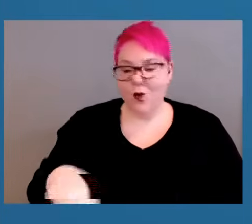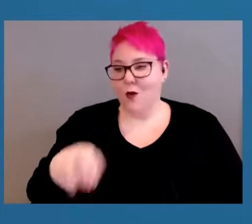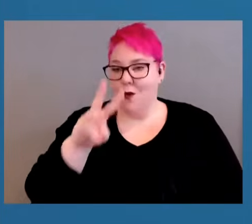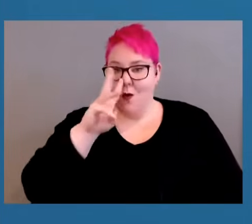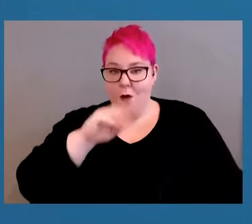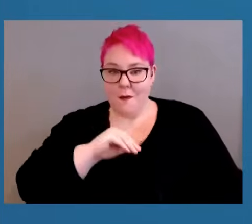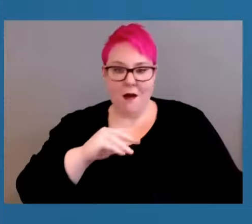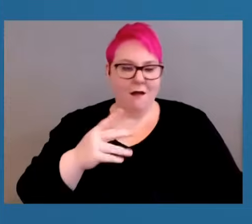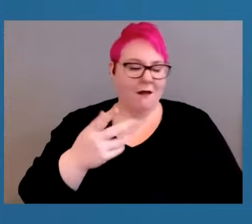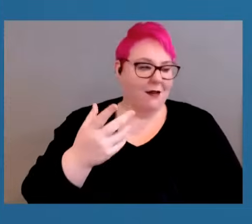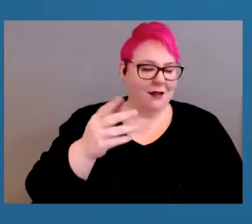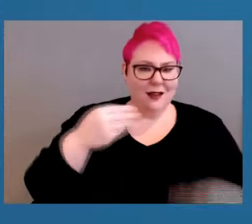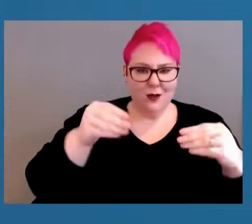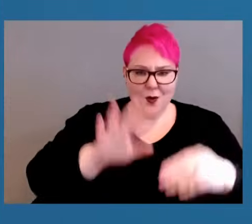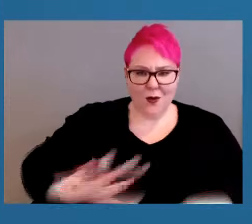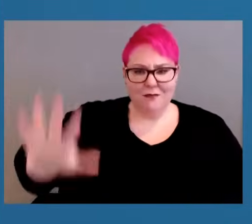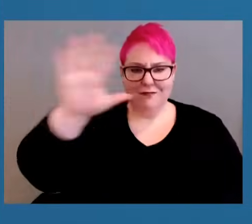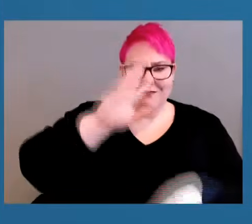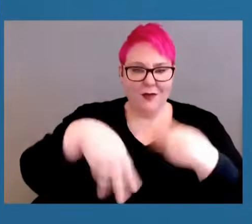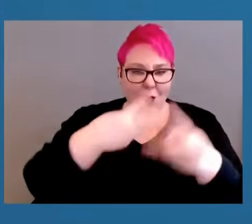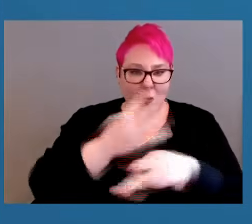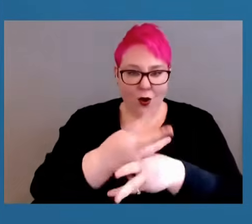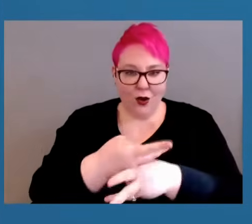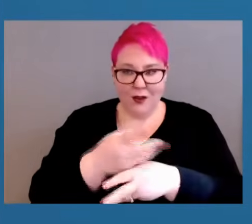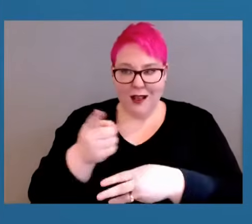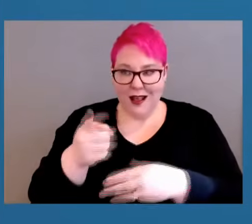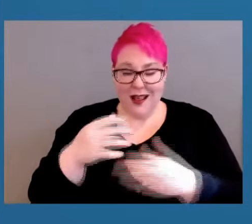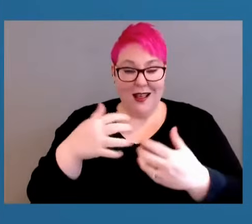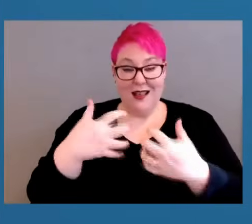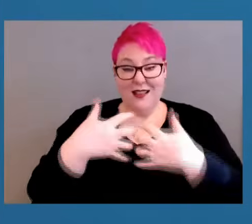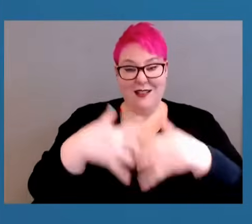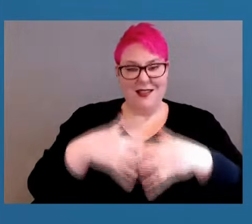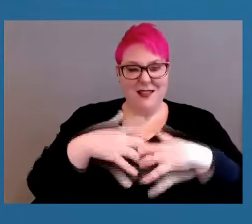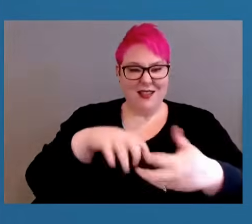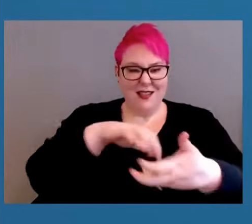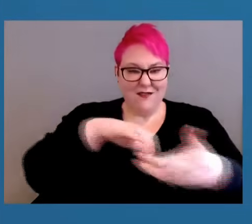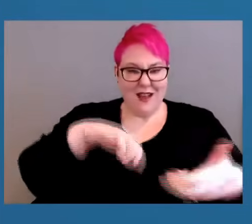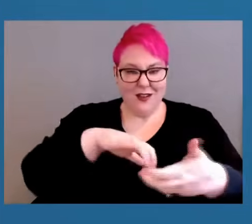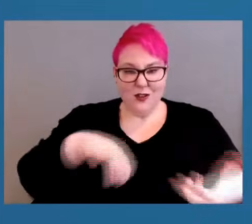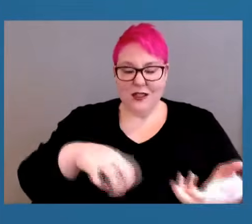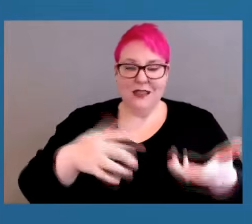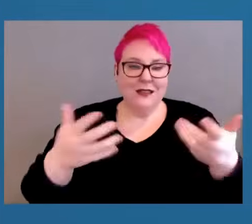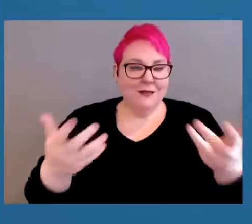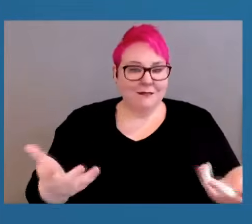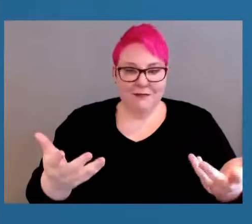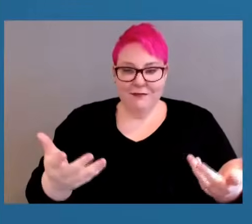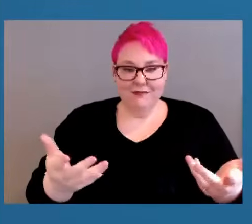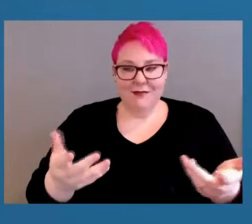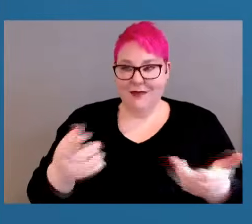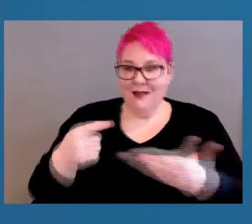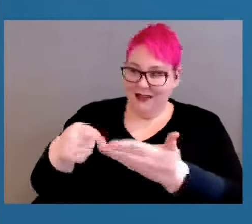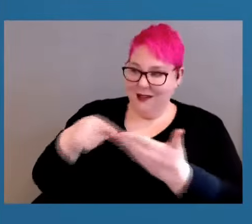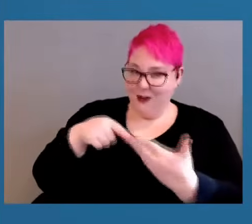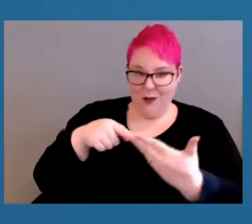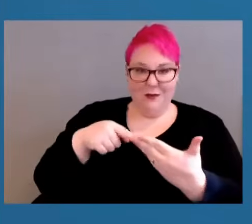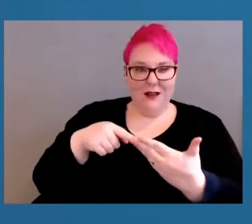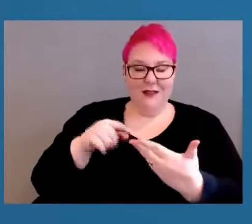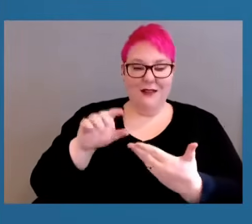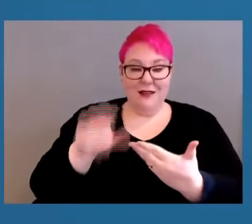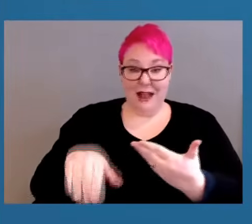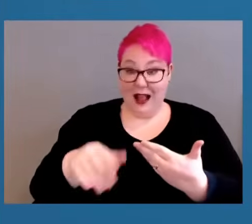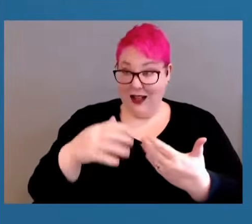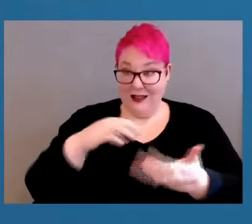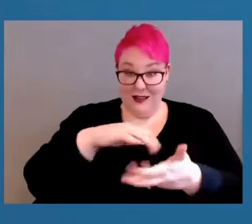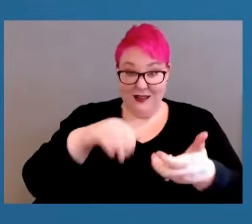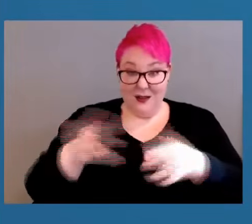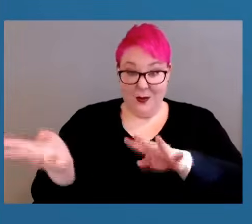stores all across the world, nutrition bars, and they showed me the assembly lines that were silent, where workers